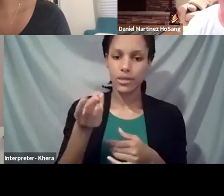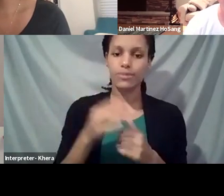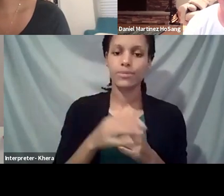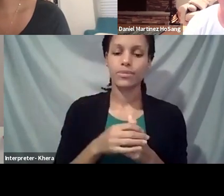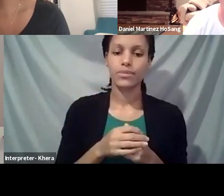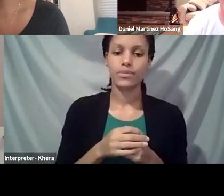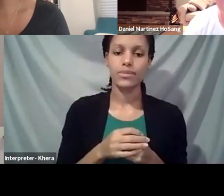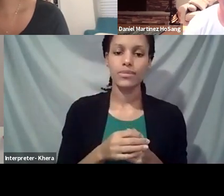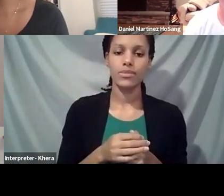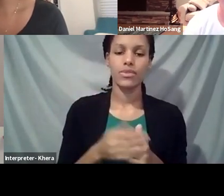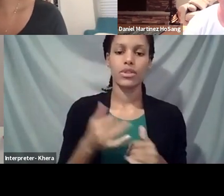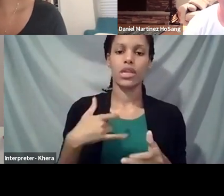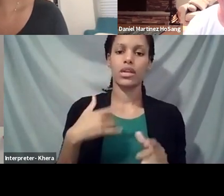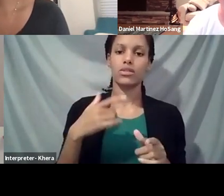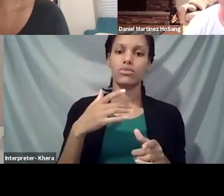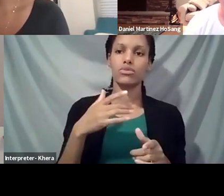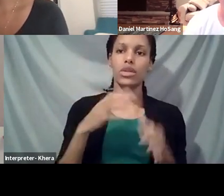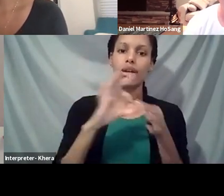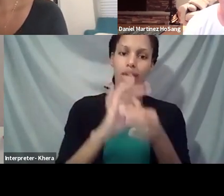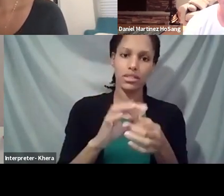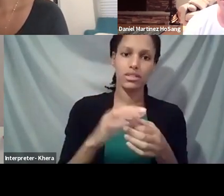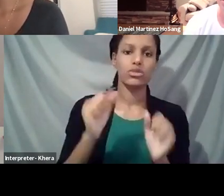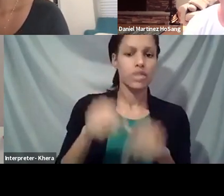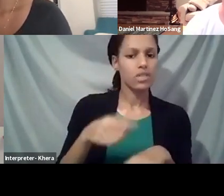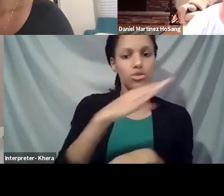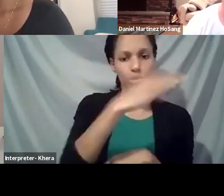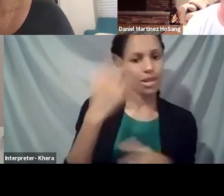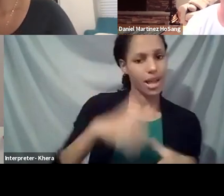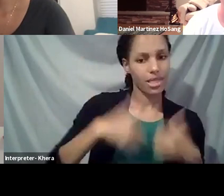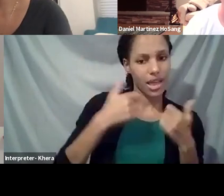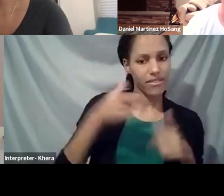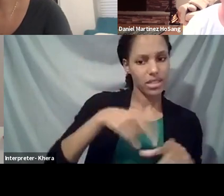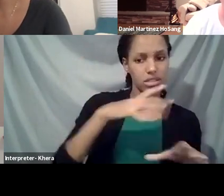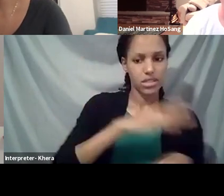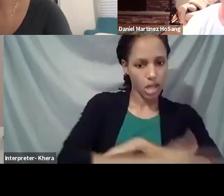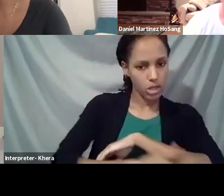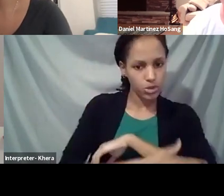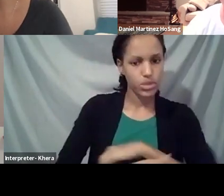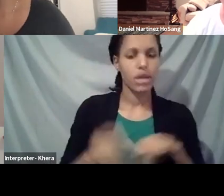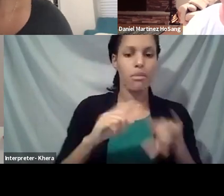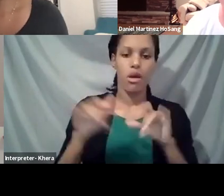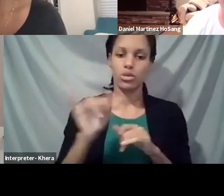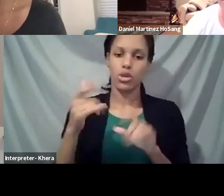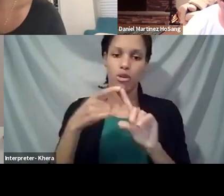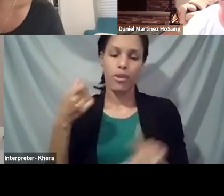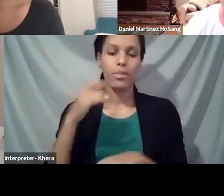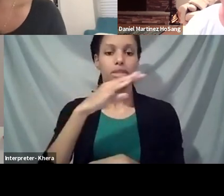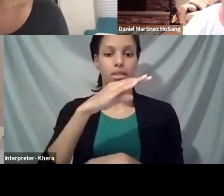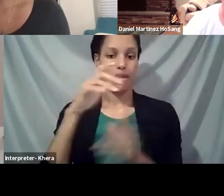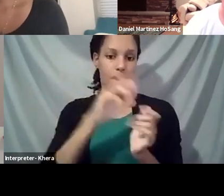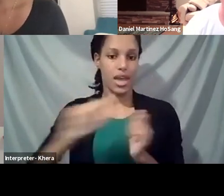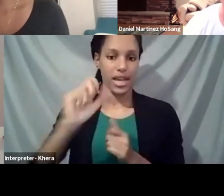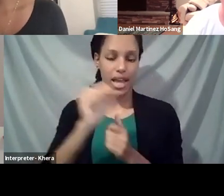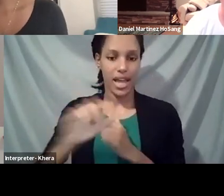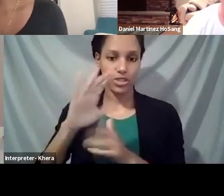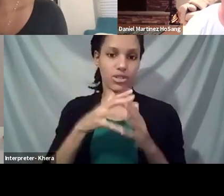talked about in relation to Black life in this country and the tremendous crisis we're facing. We want to make clear that our discussion is not